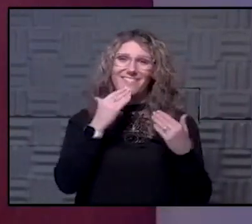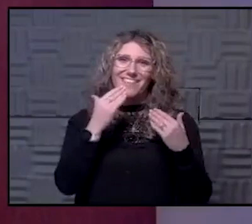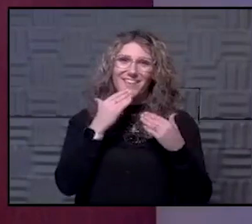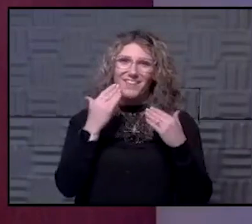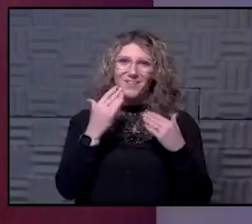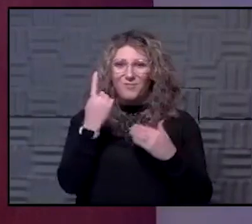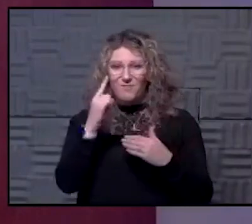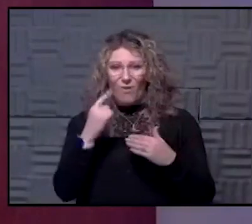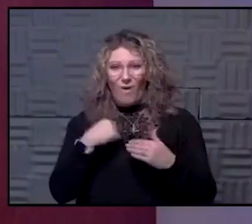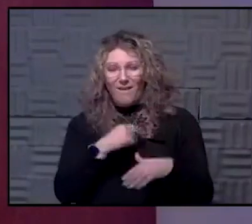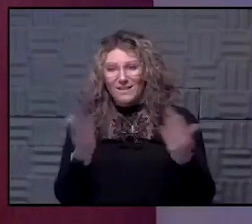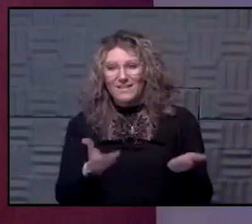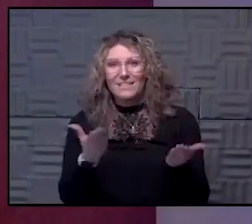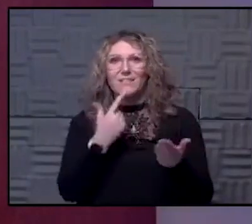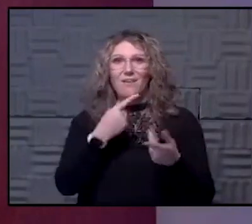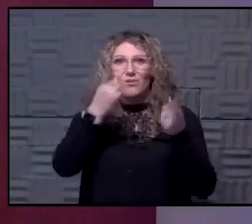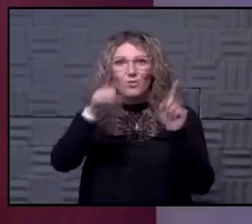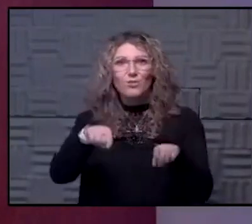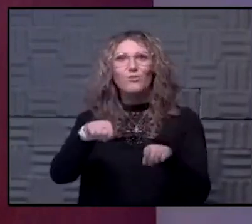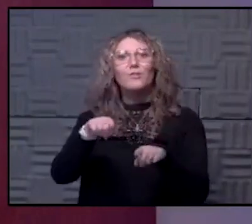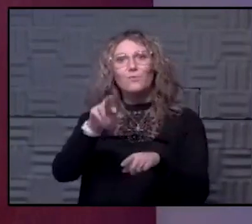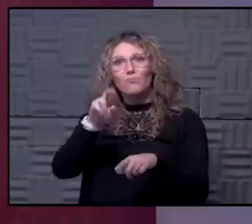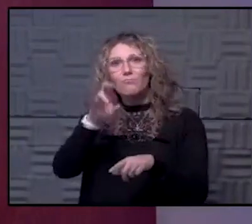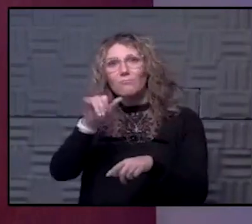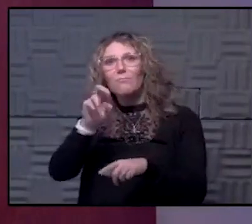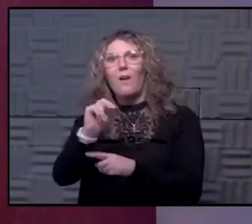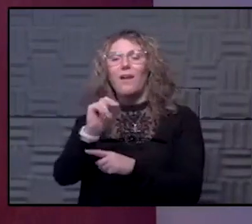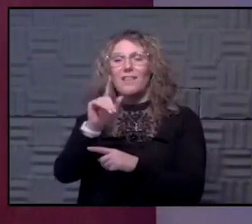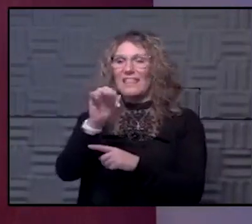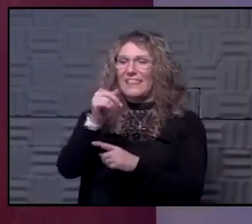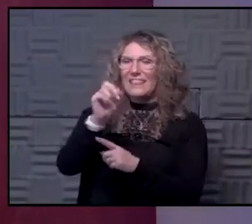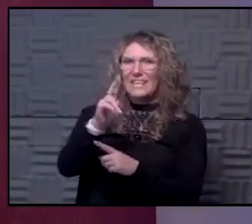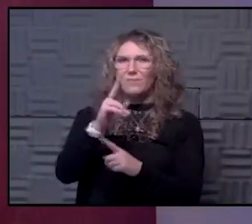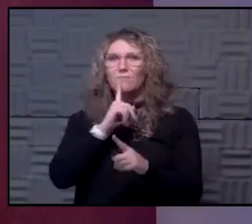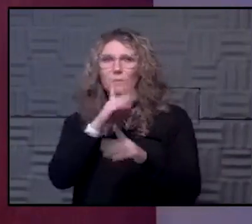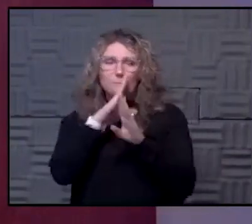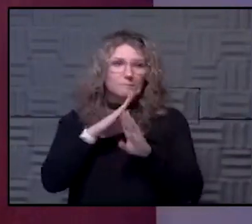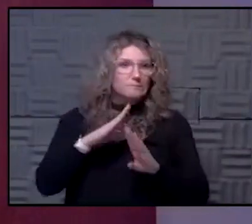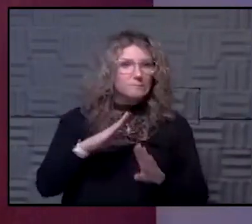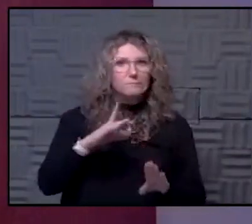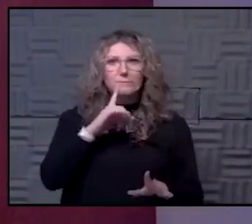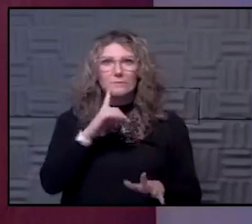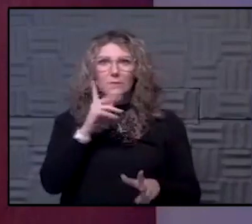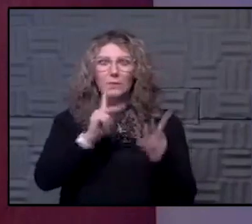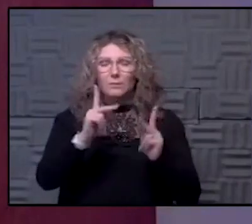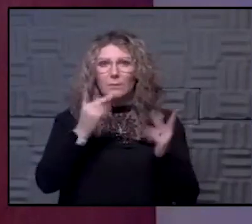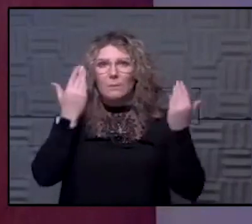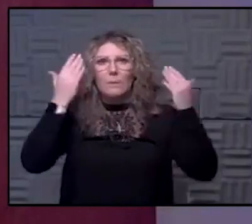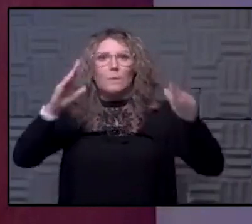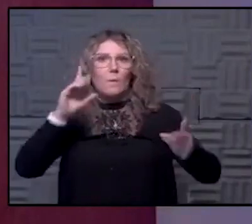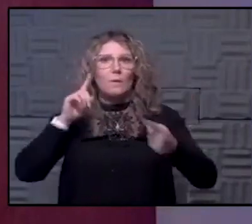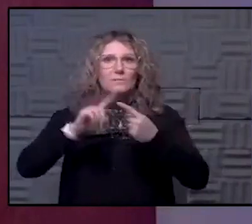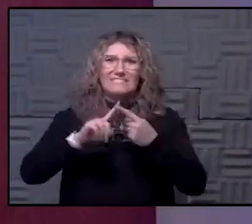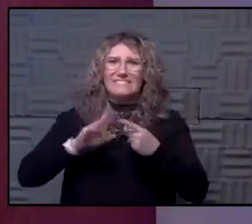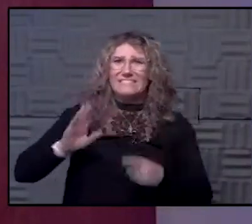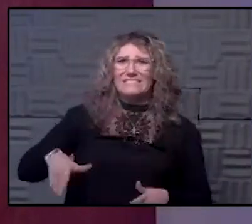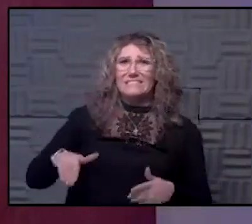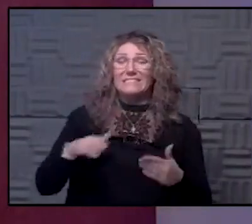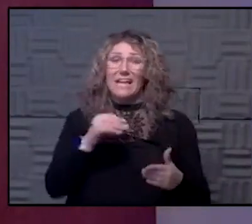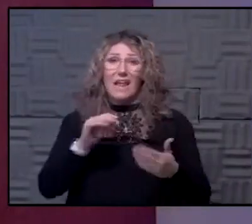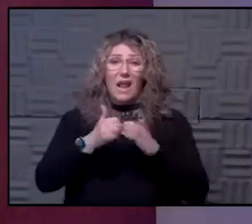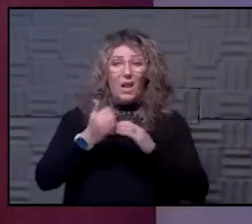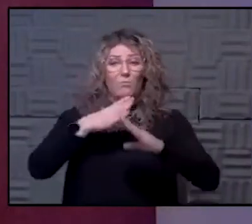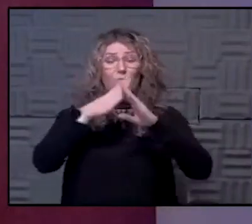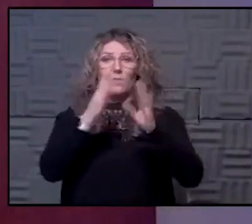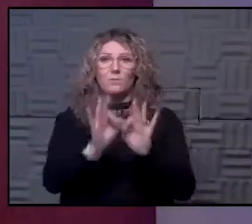And I agree with Ryan. Liver disease is kind of the dark horse. People don't know about it until it's too late. So knowing about how to prevent it is